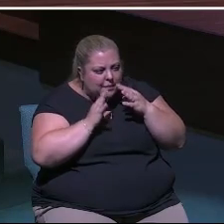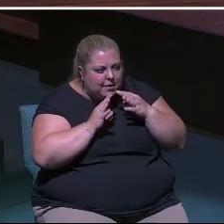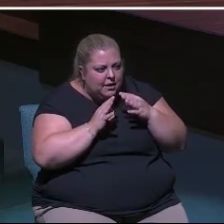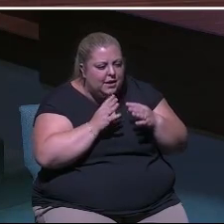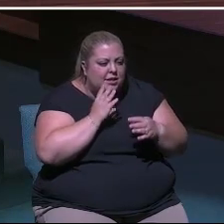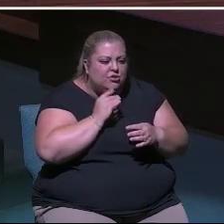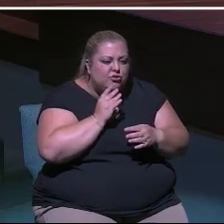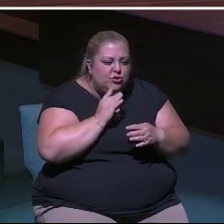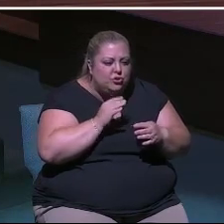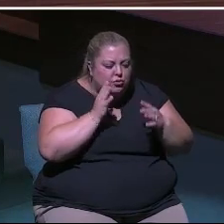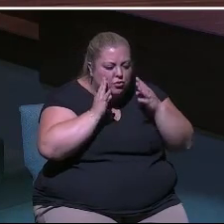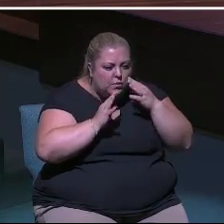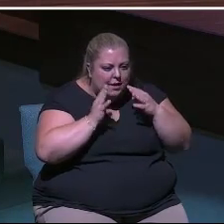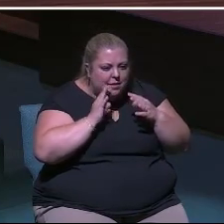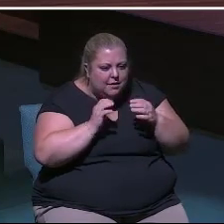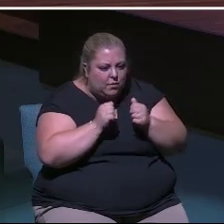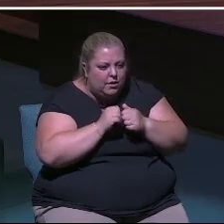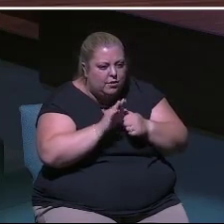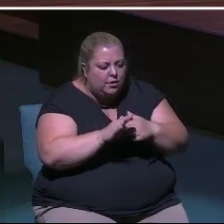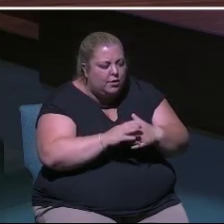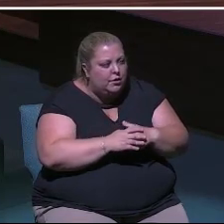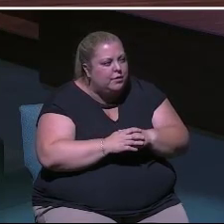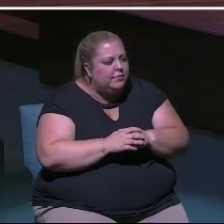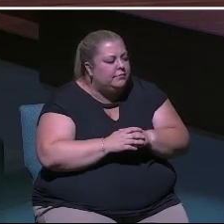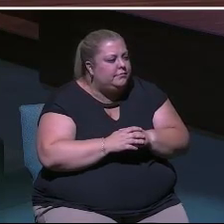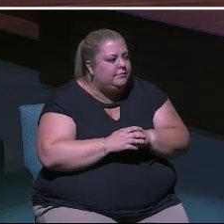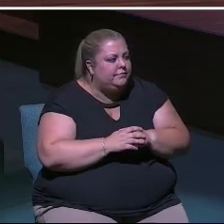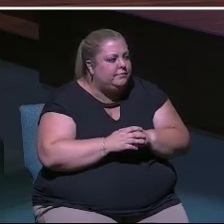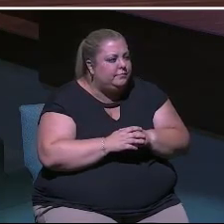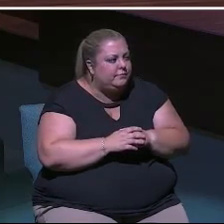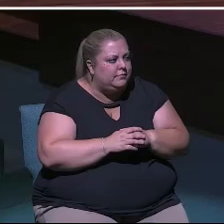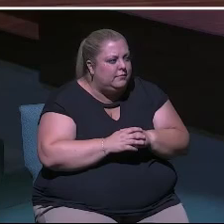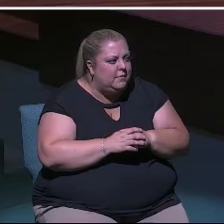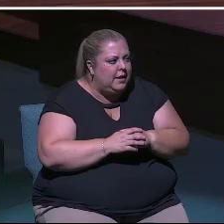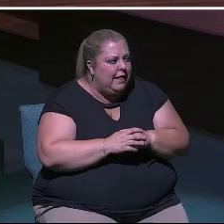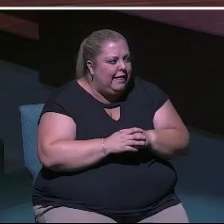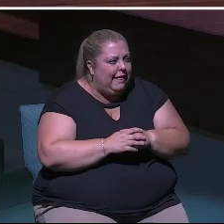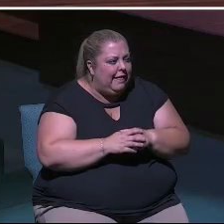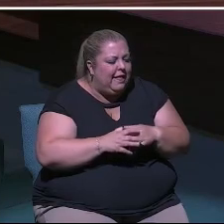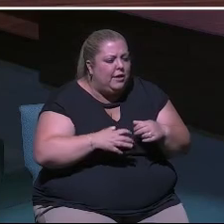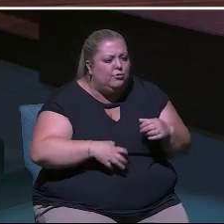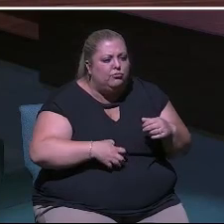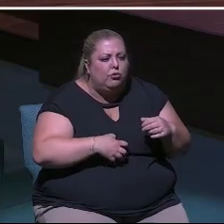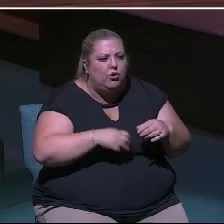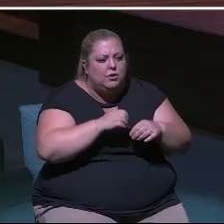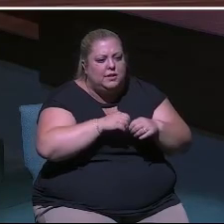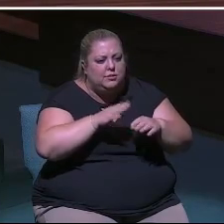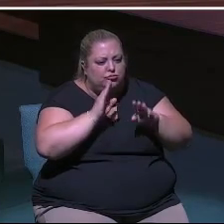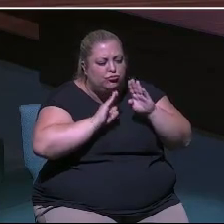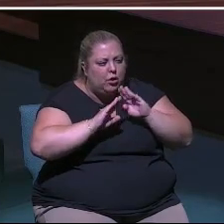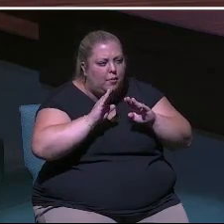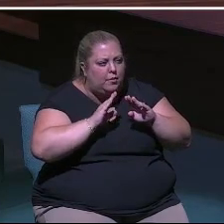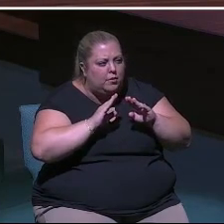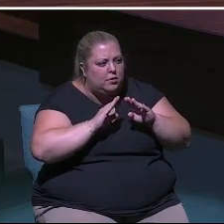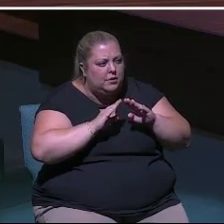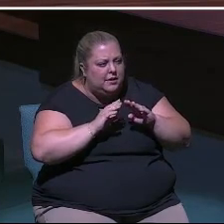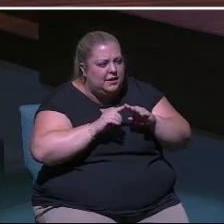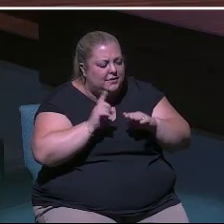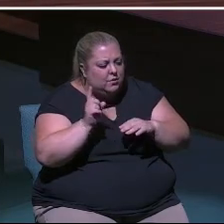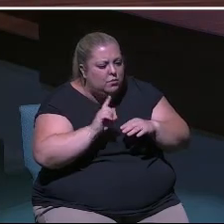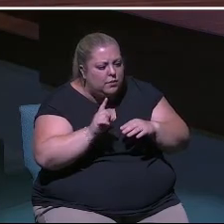weeping which came with her, he groaned in the spirit and was troubled. And he said, where have you laid